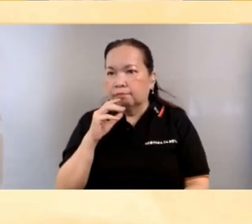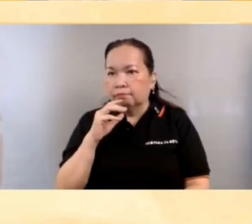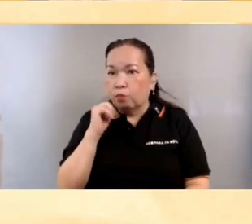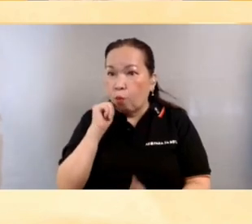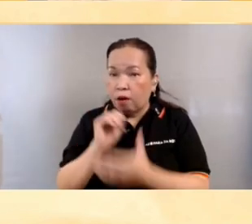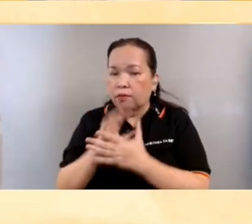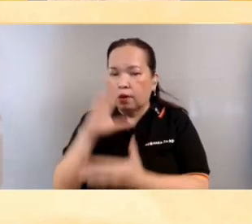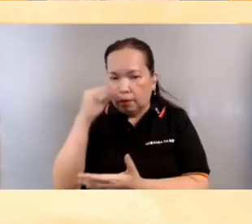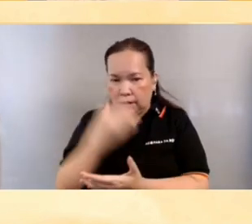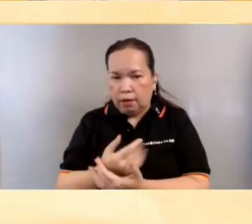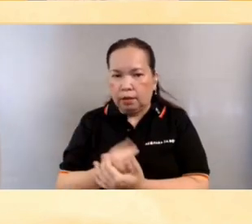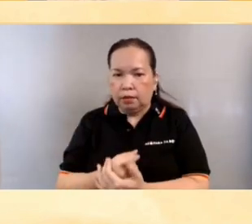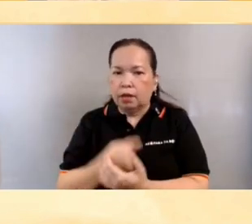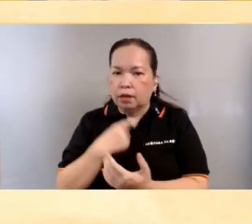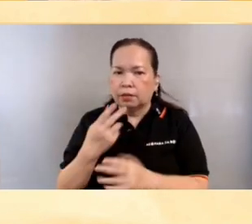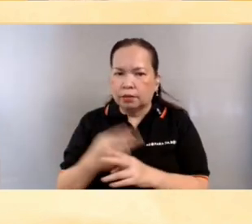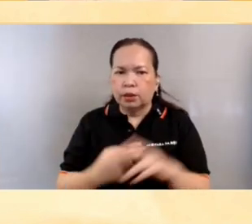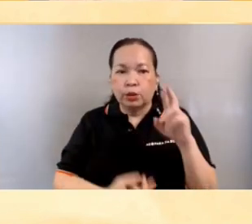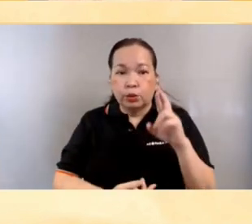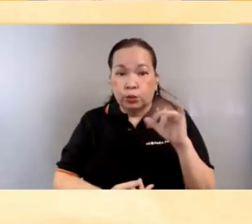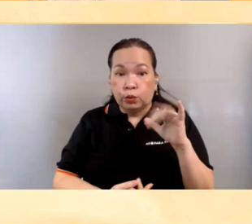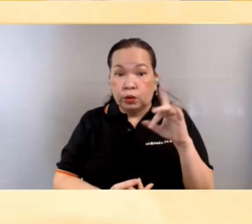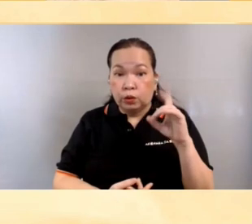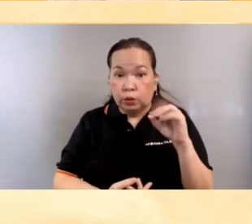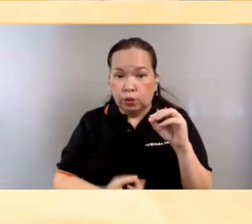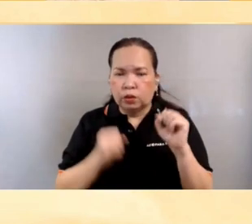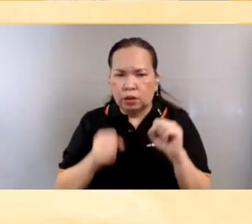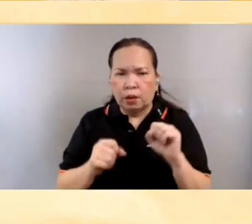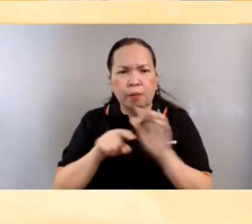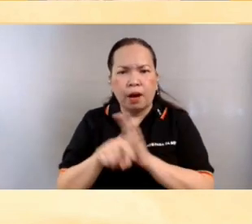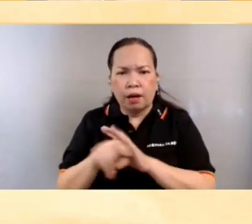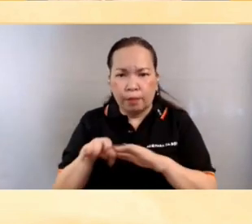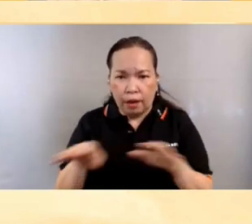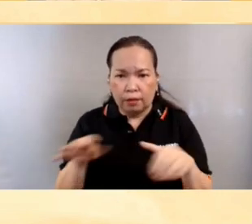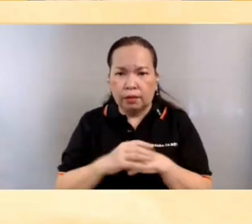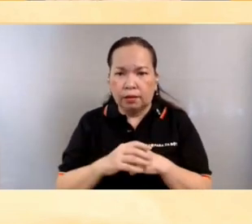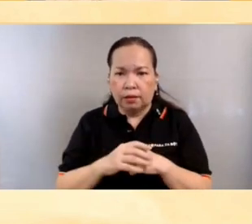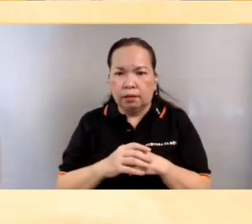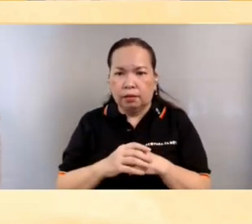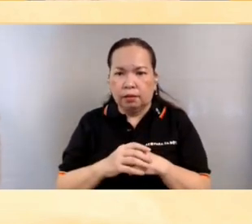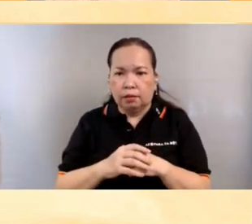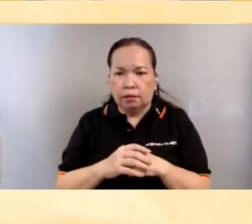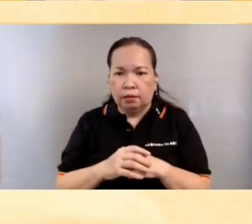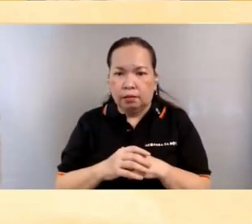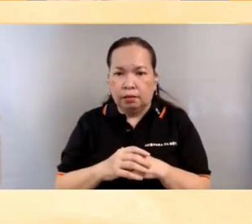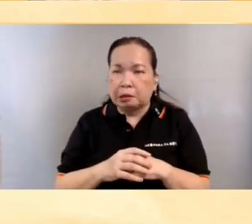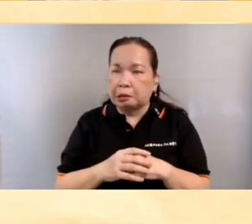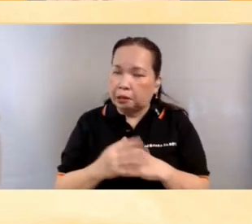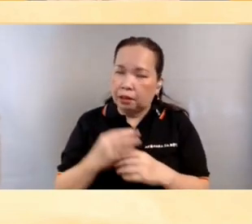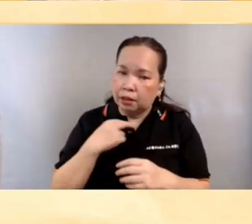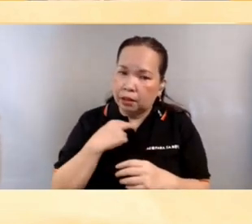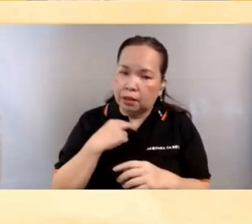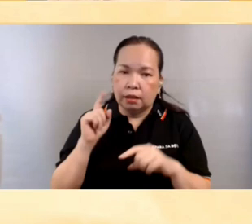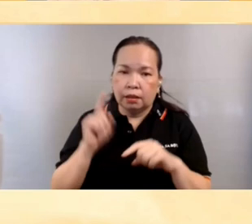take children's lives. It kills children. It can prevent children from attending schools